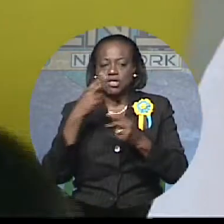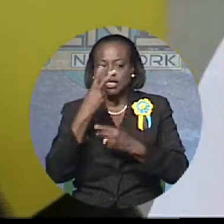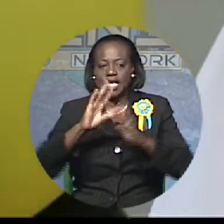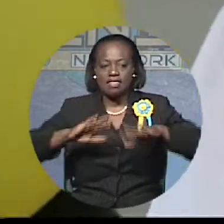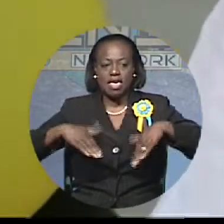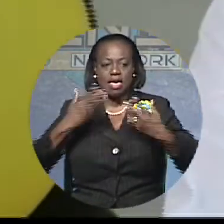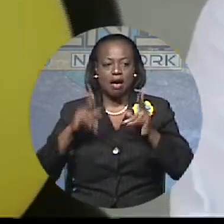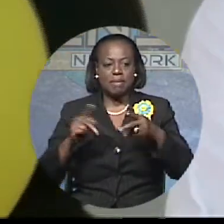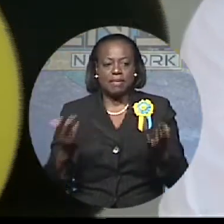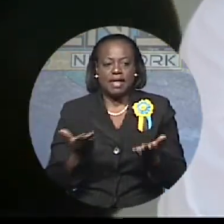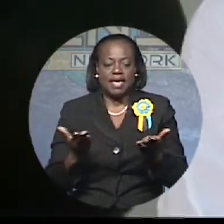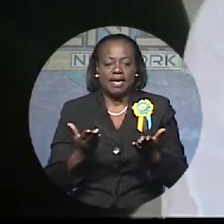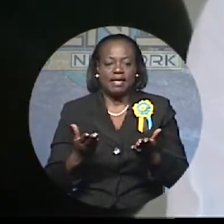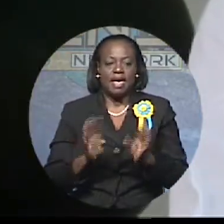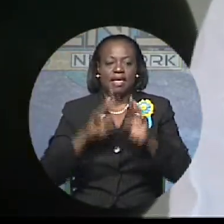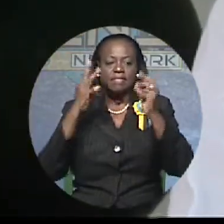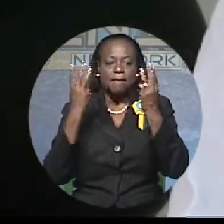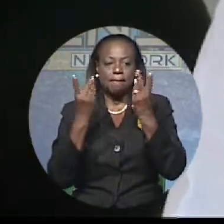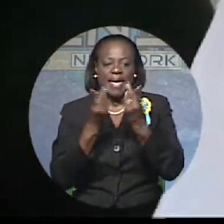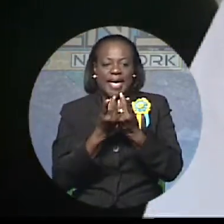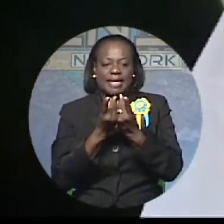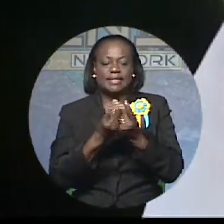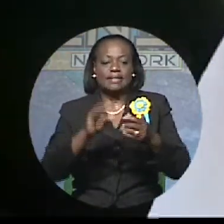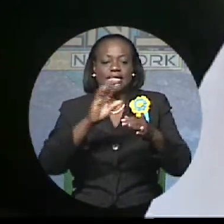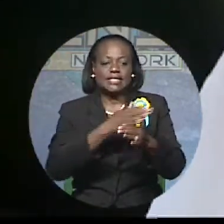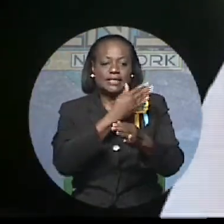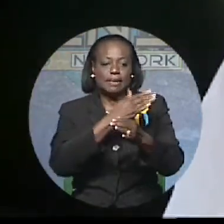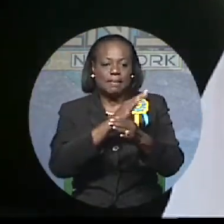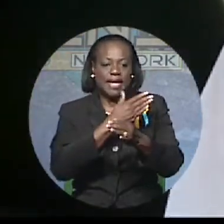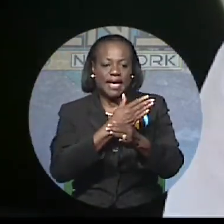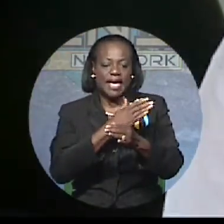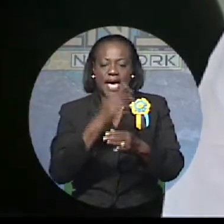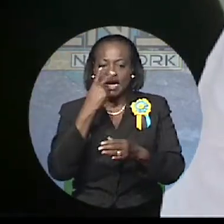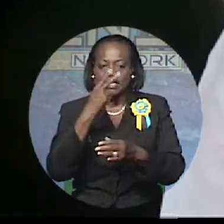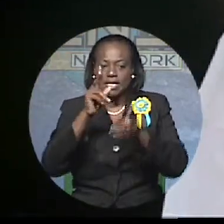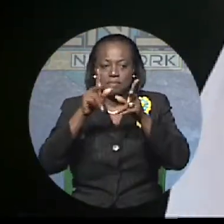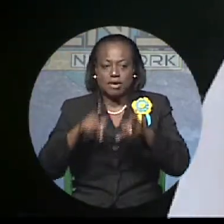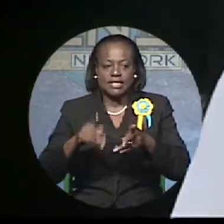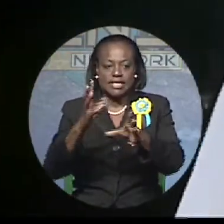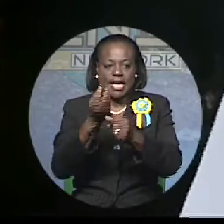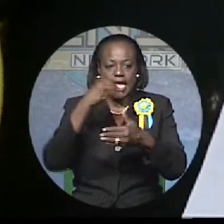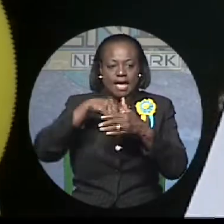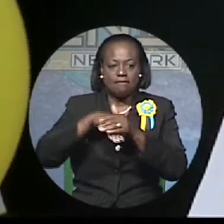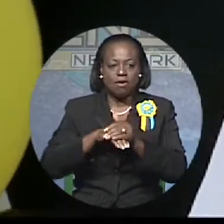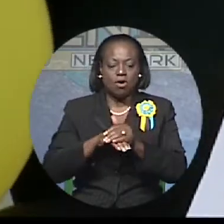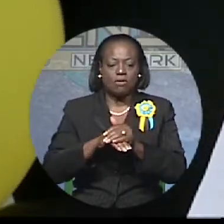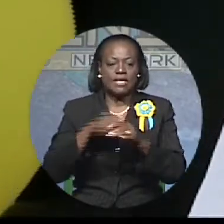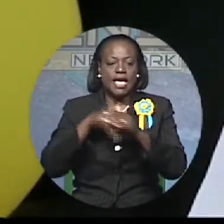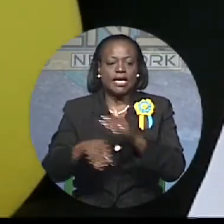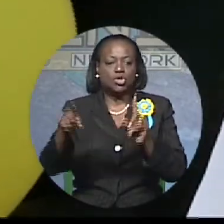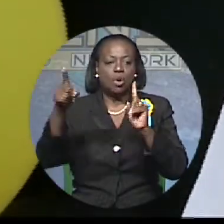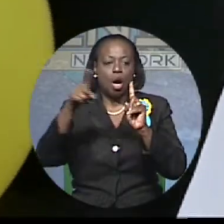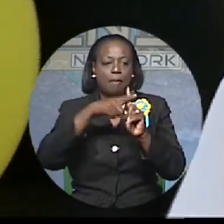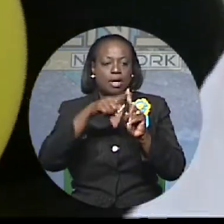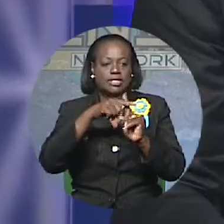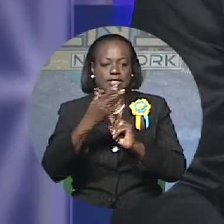young people here, the band that's playing, you know, and to see persons getting involved into positive